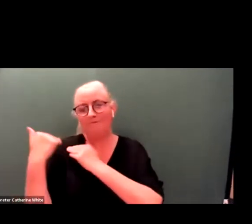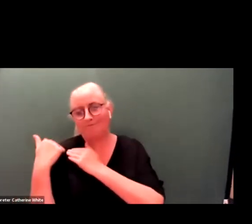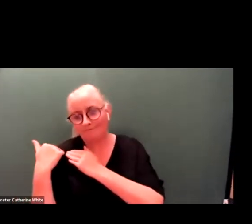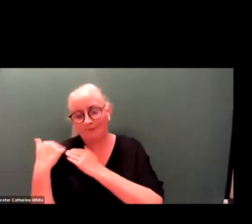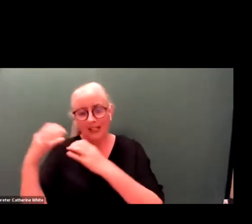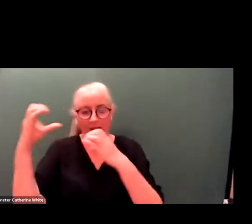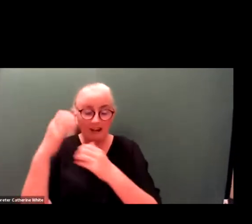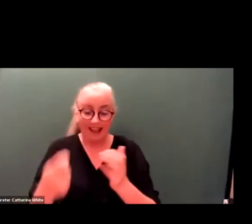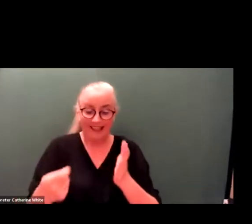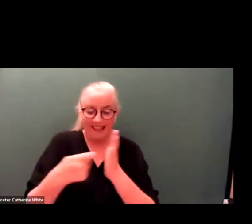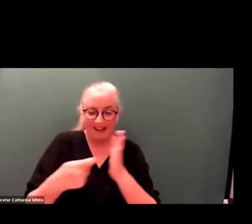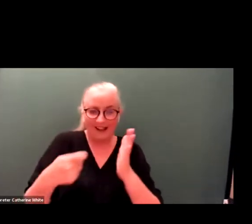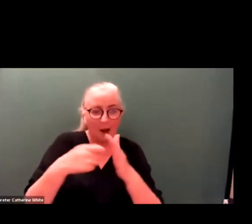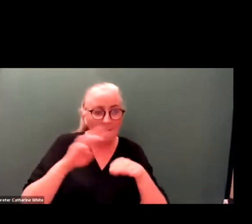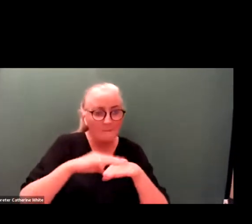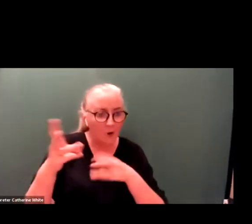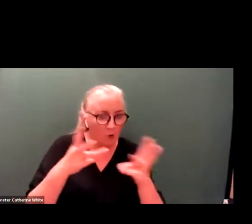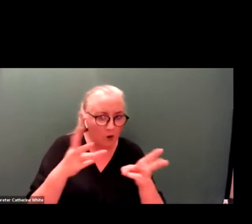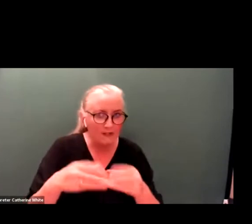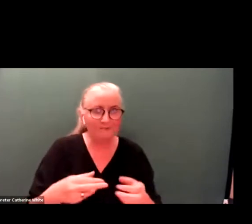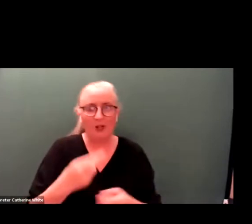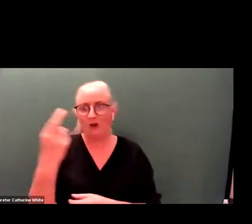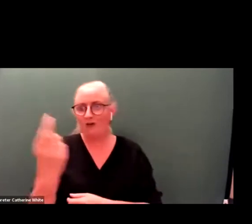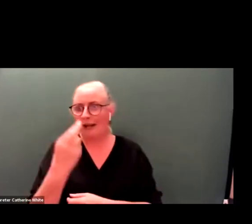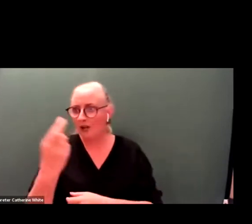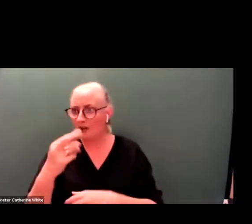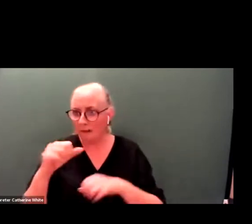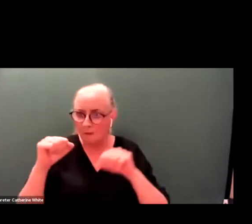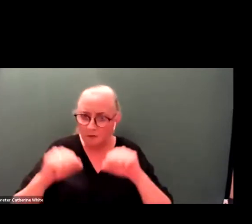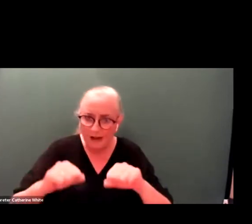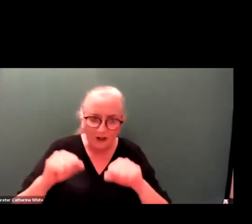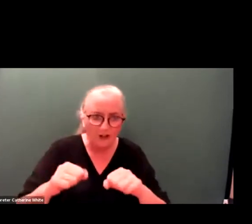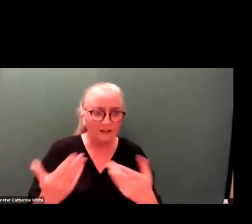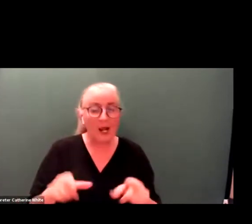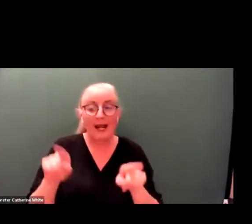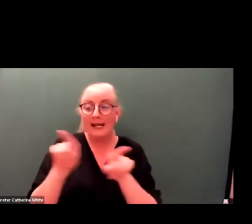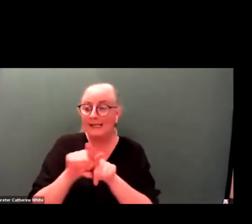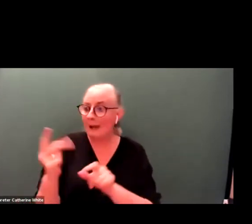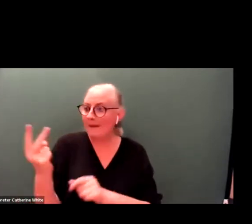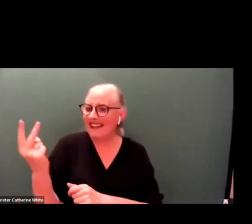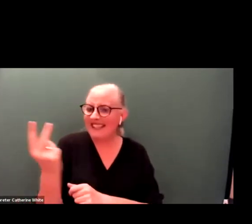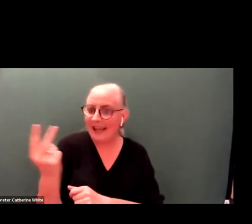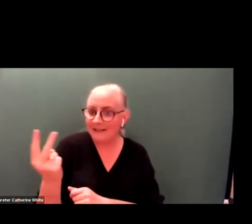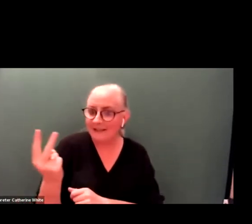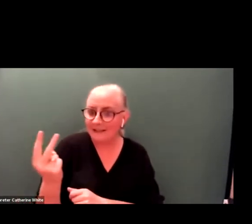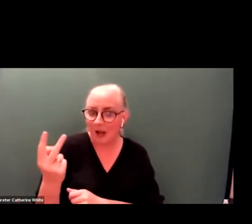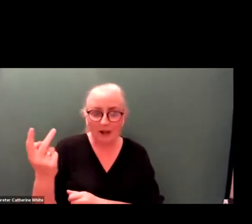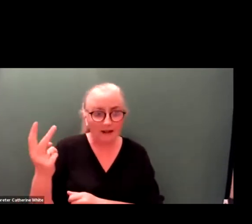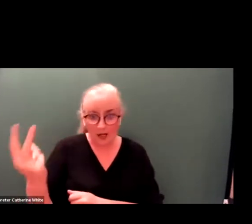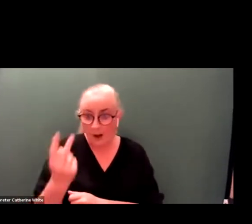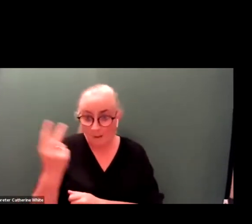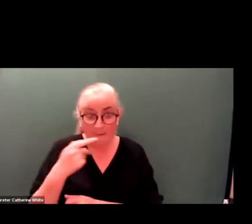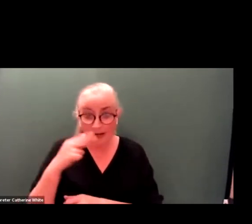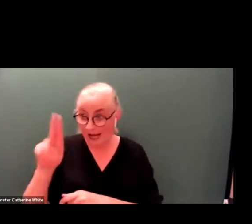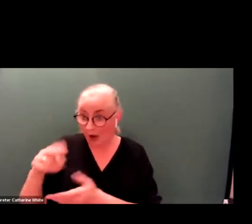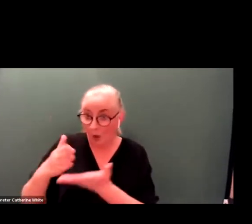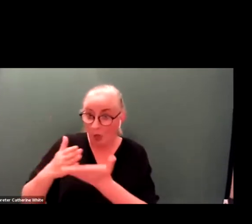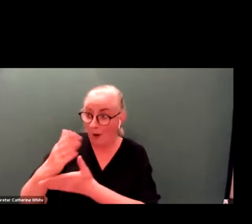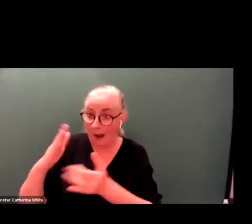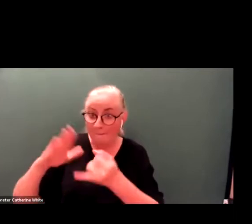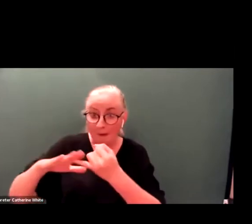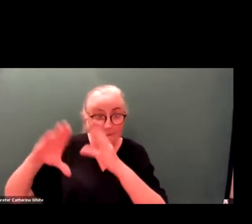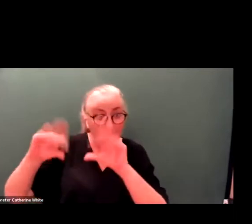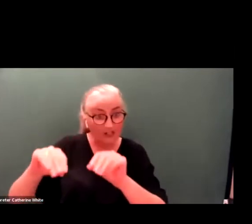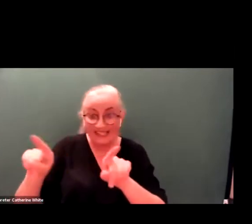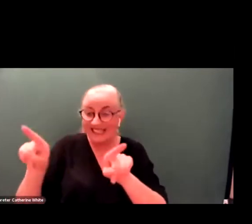work pressures, relationship pressures, particularly for same-sex couples. It can be especially difficult because they can both be going through the menopause at the same